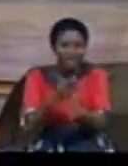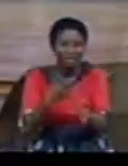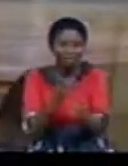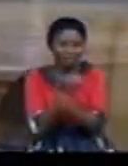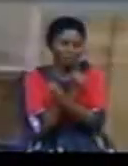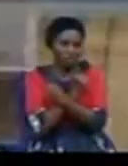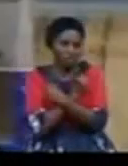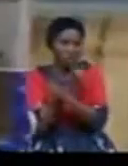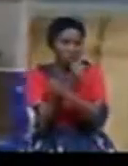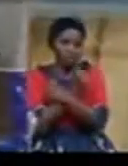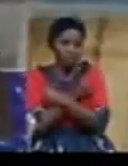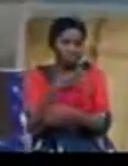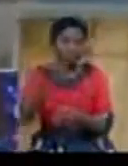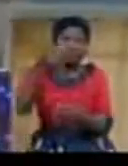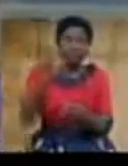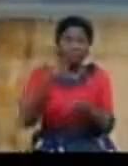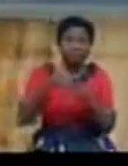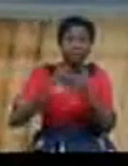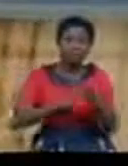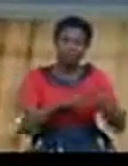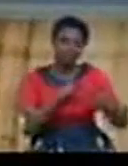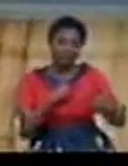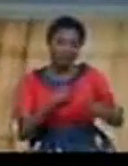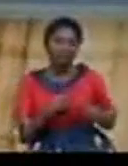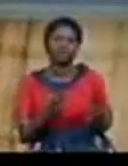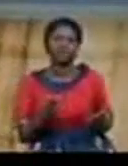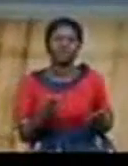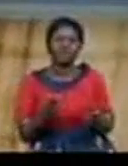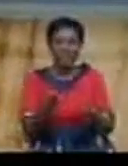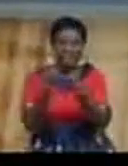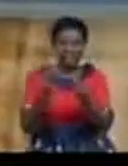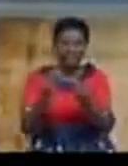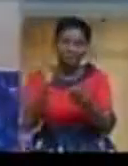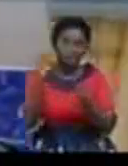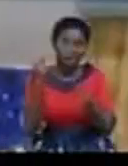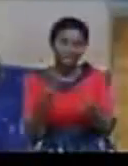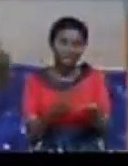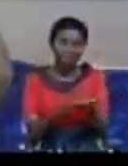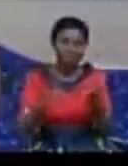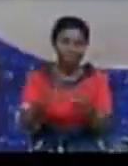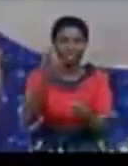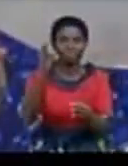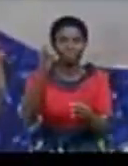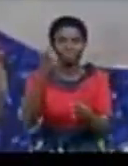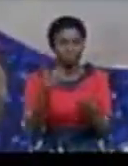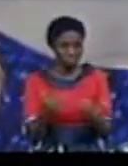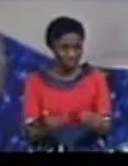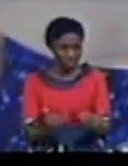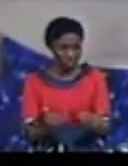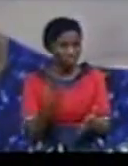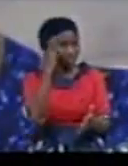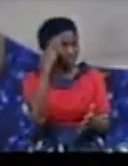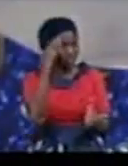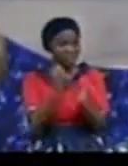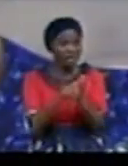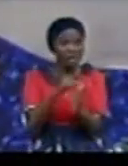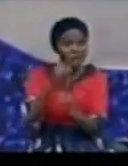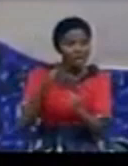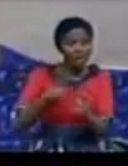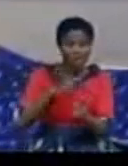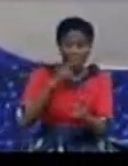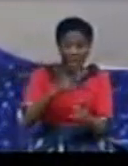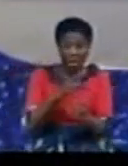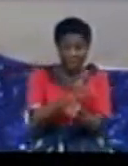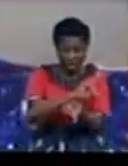our heart, shed abroad by the Holy Ghost. Now, we know that when we are born again, we